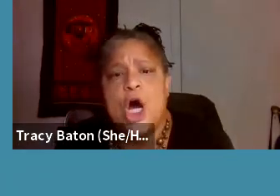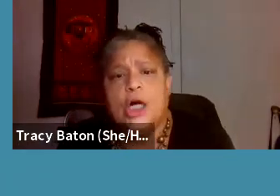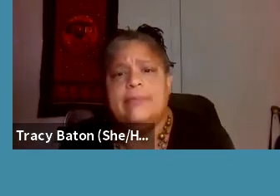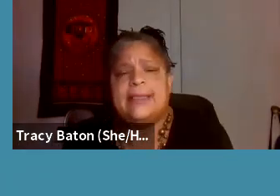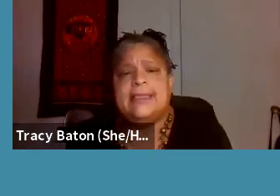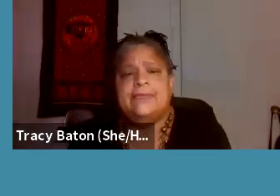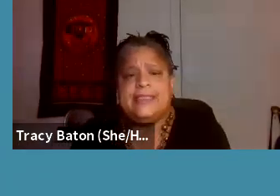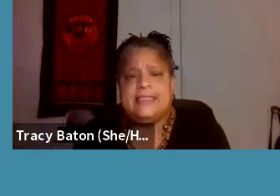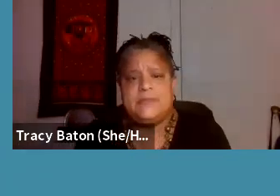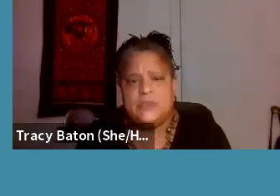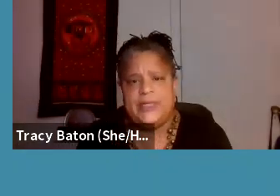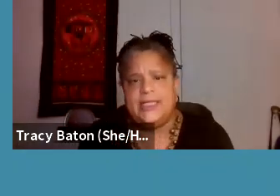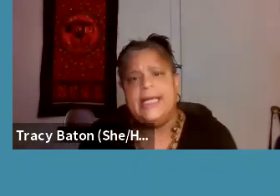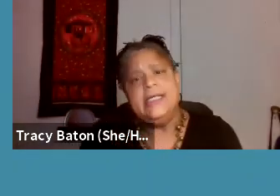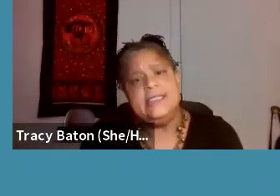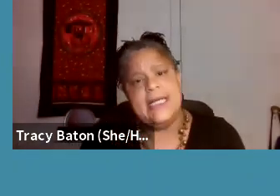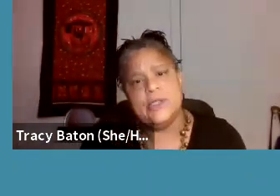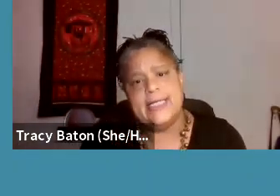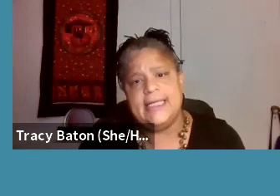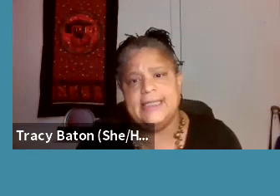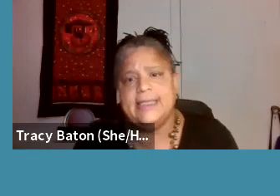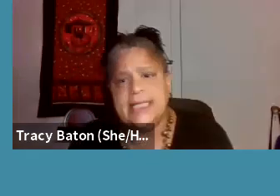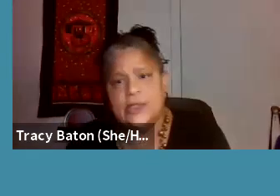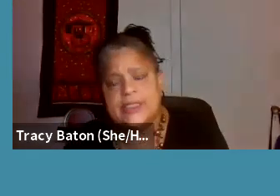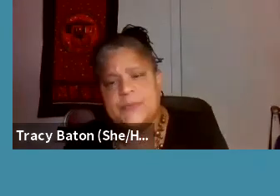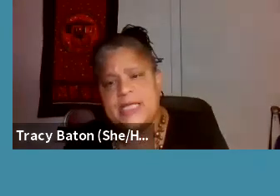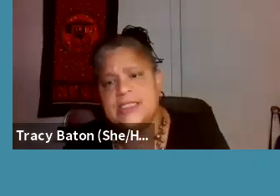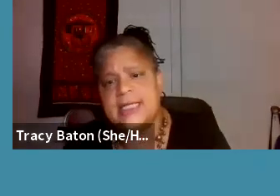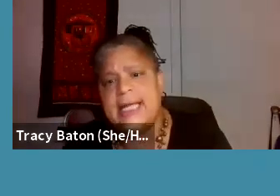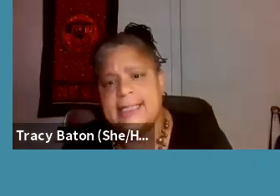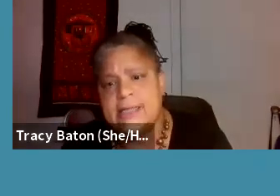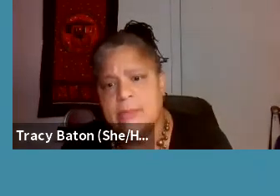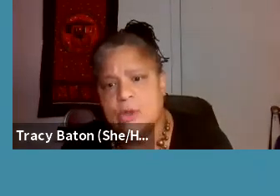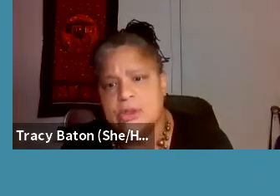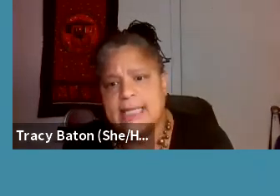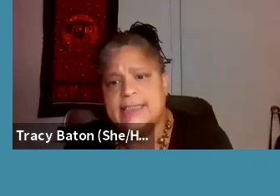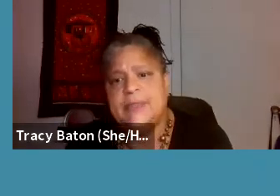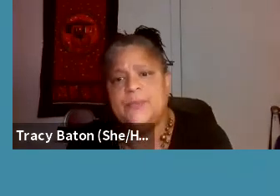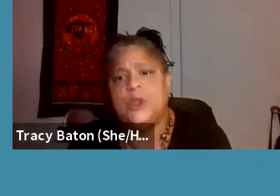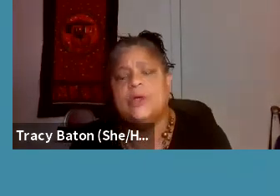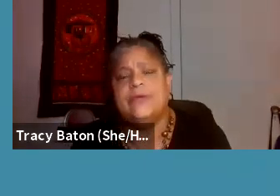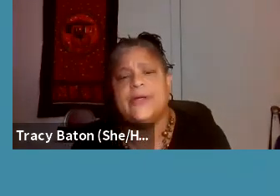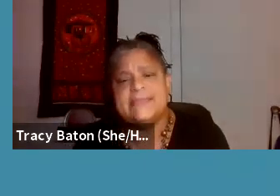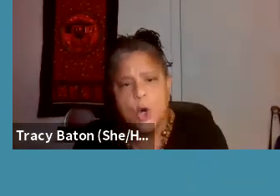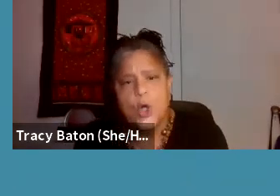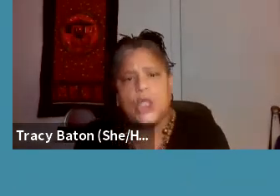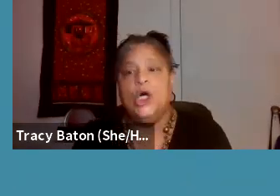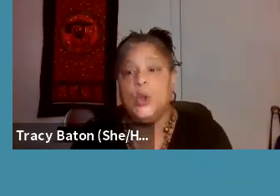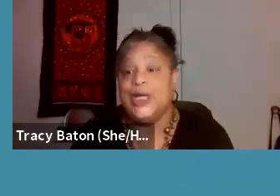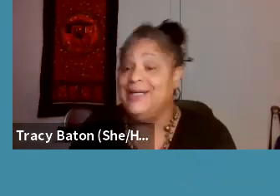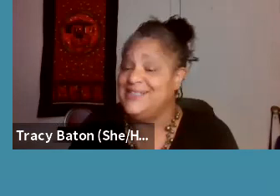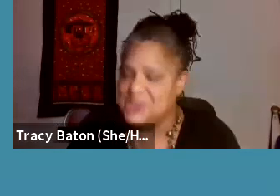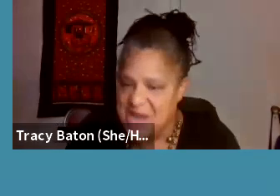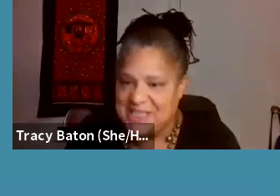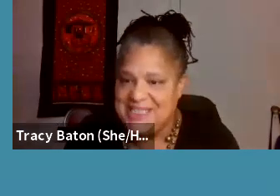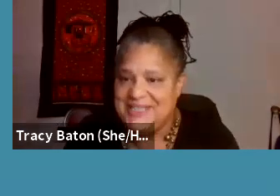to talk about the differences between gender identity, gender expression, and anatomical sex to people who are very small